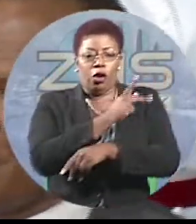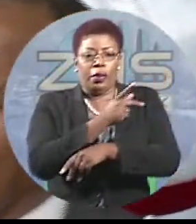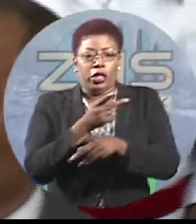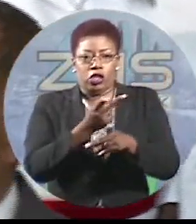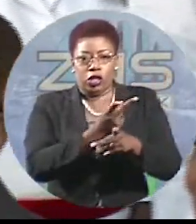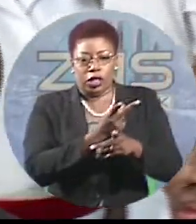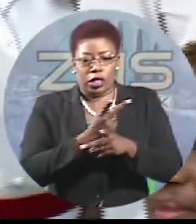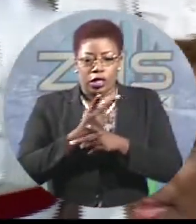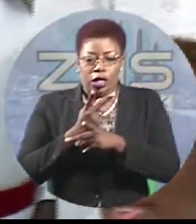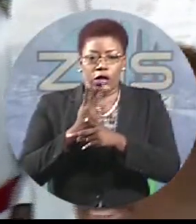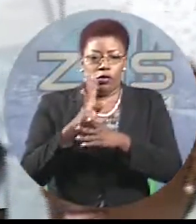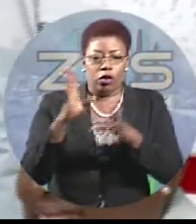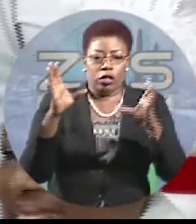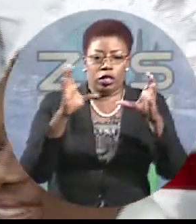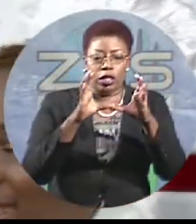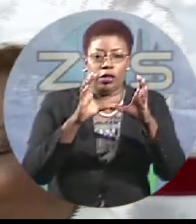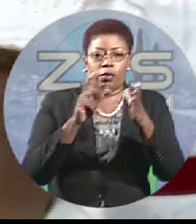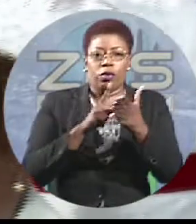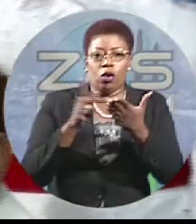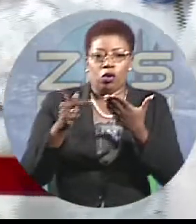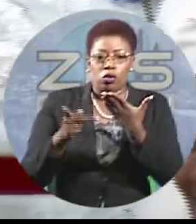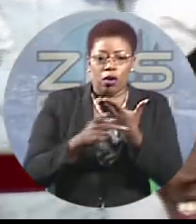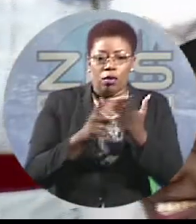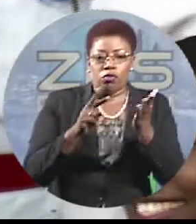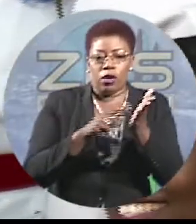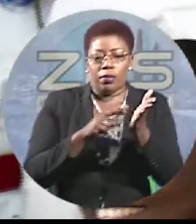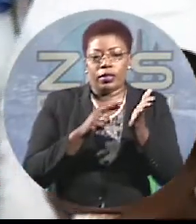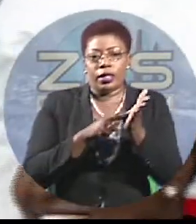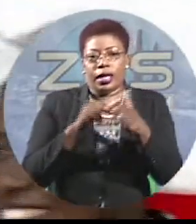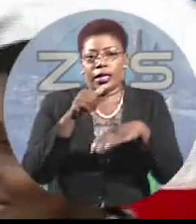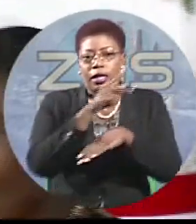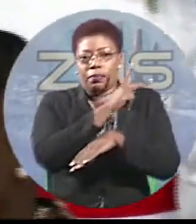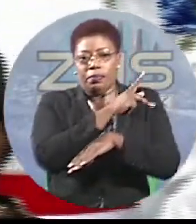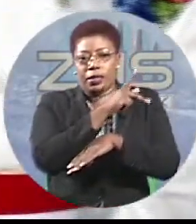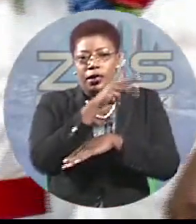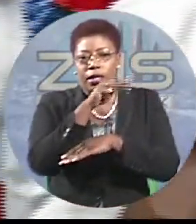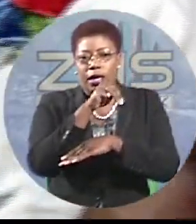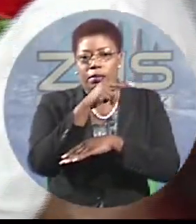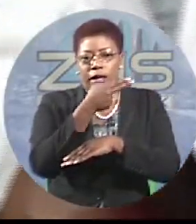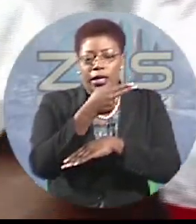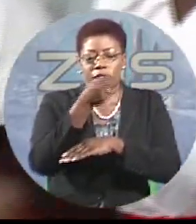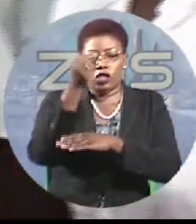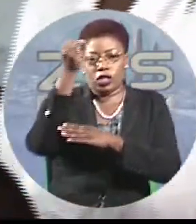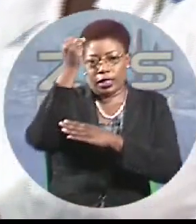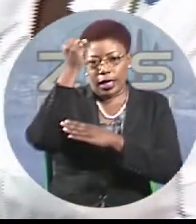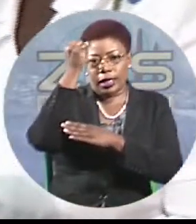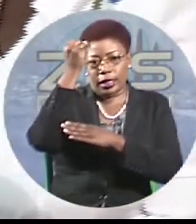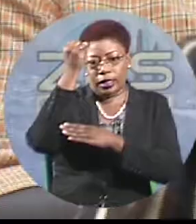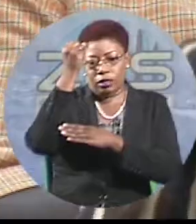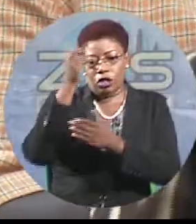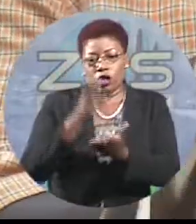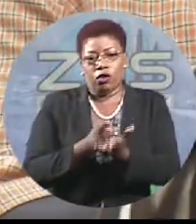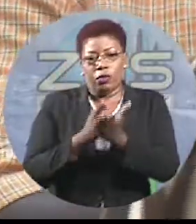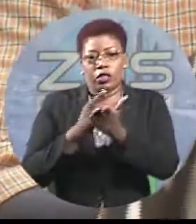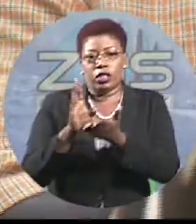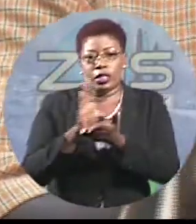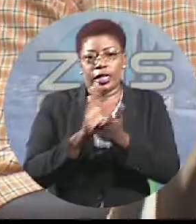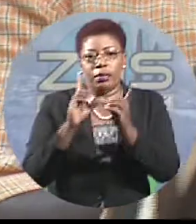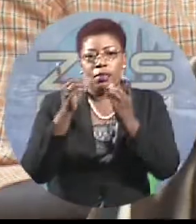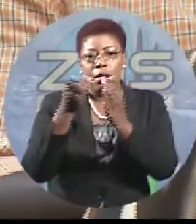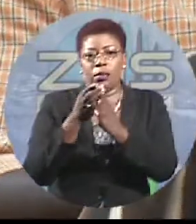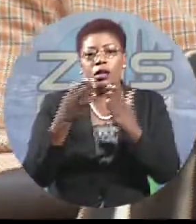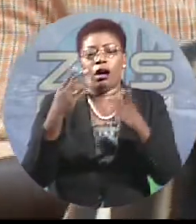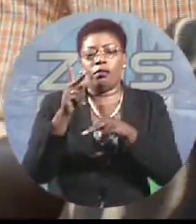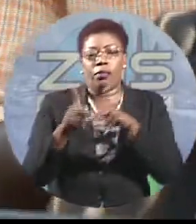core competency certificate program. They represented the Princess Margaret Hospital, Sandilands Rehabilitation Center, and the Department of